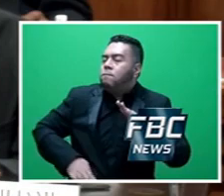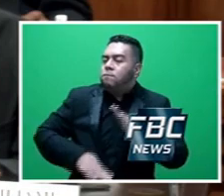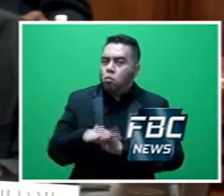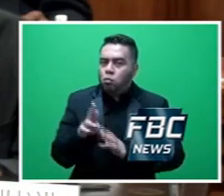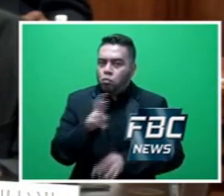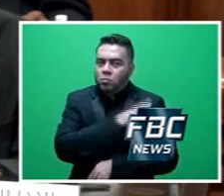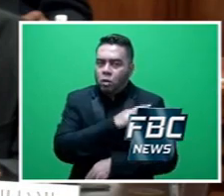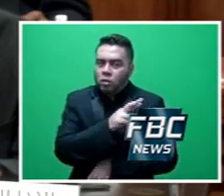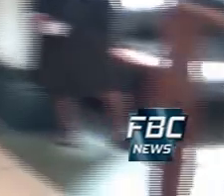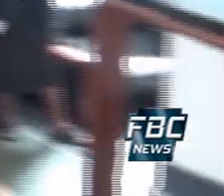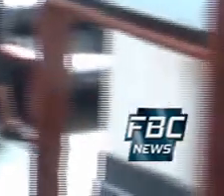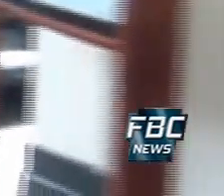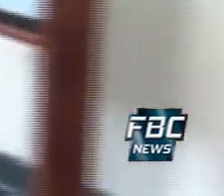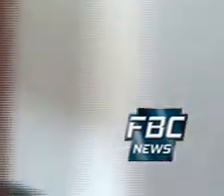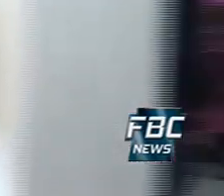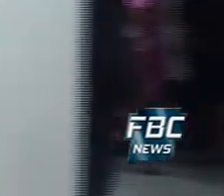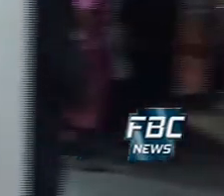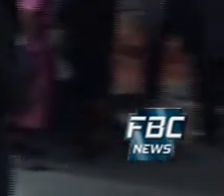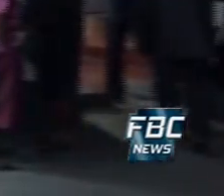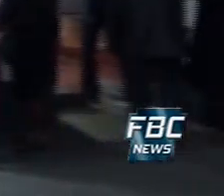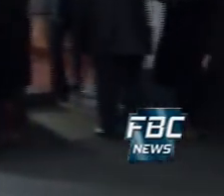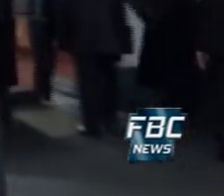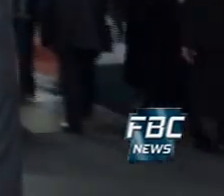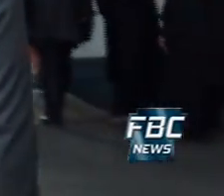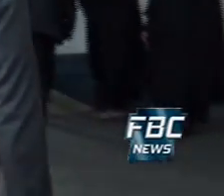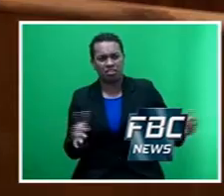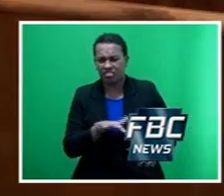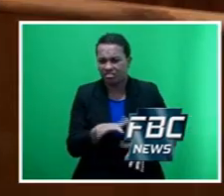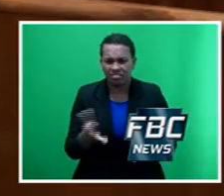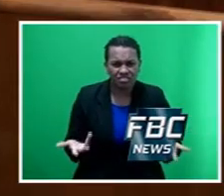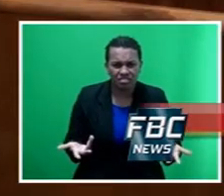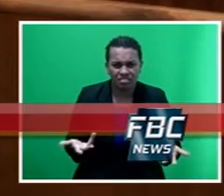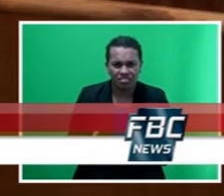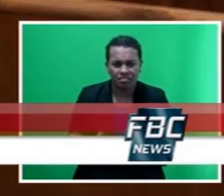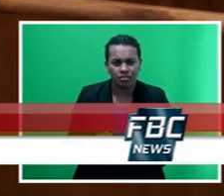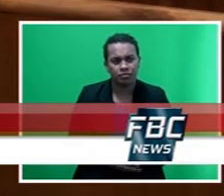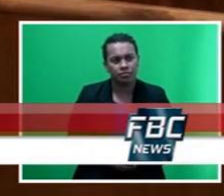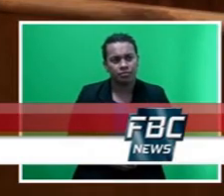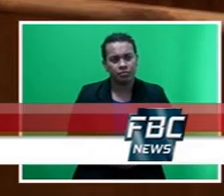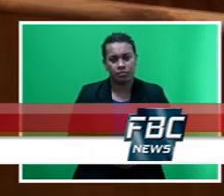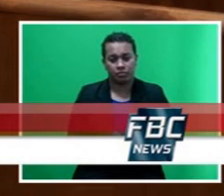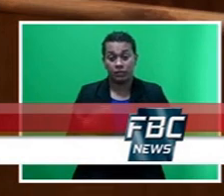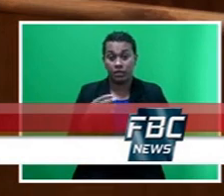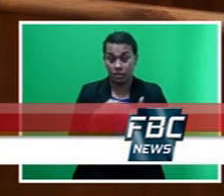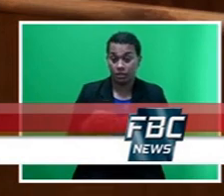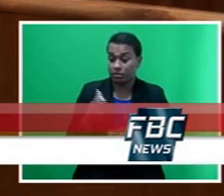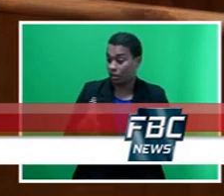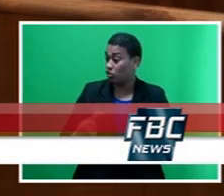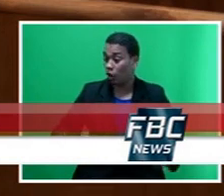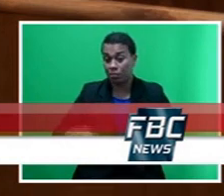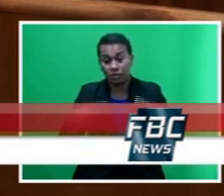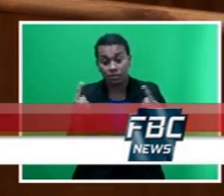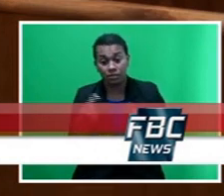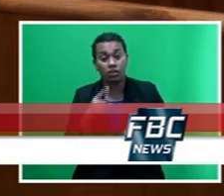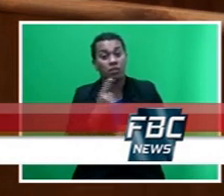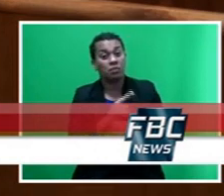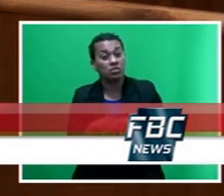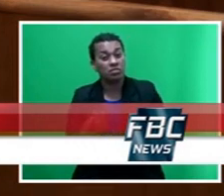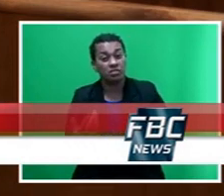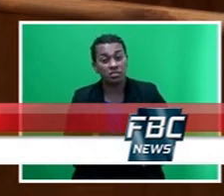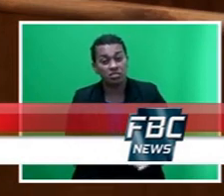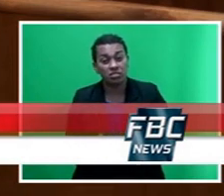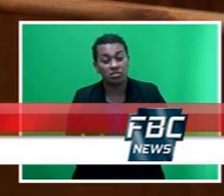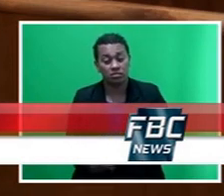did wrong and stop blaming others. The leader of the opposition was talking about manipulation. Let's not forget